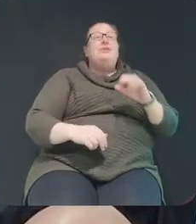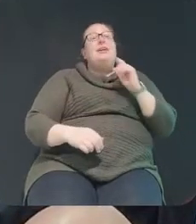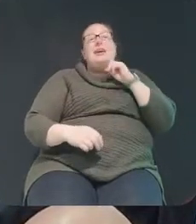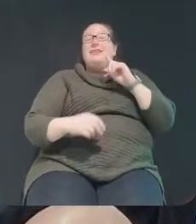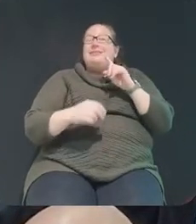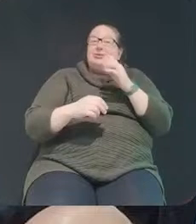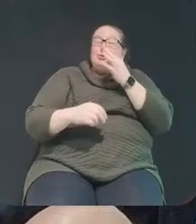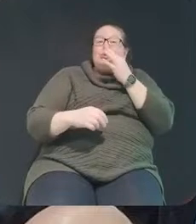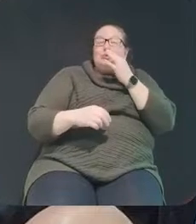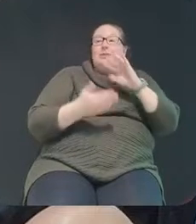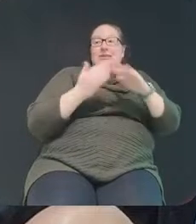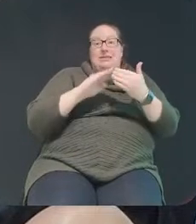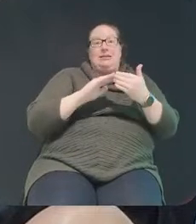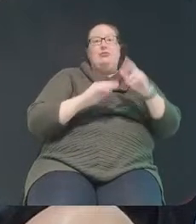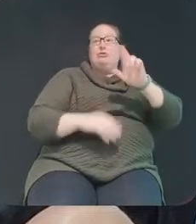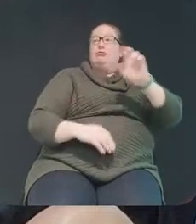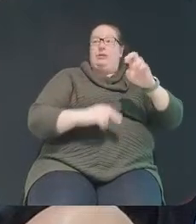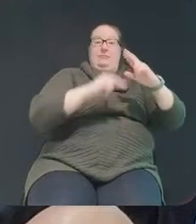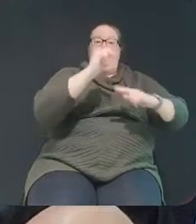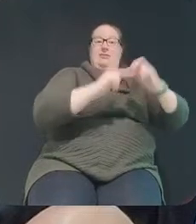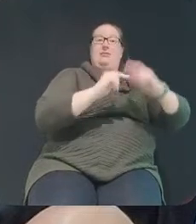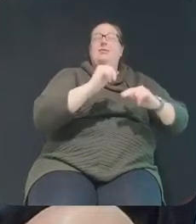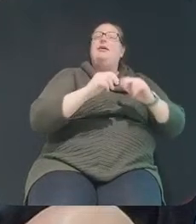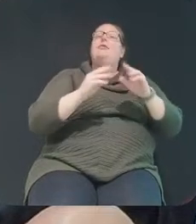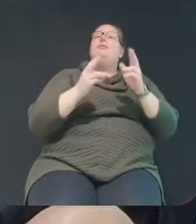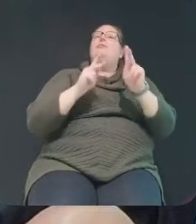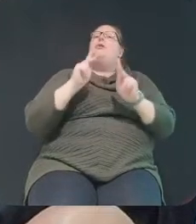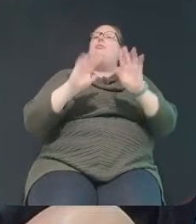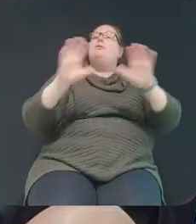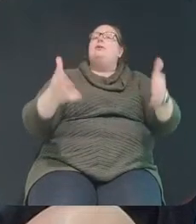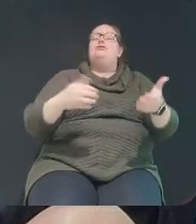rebuilt and its population increased by almost 33%.